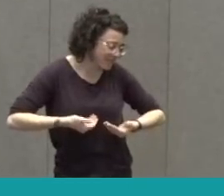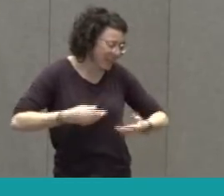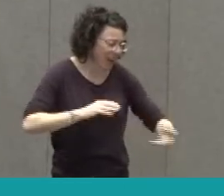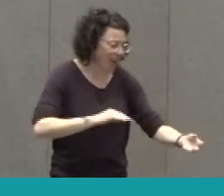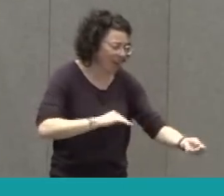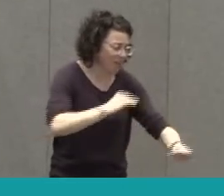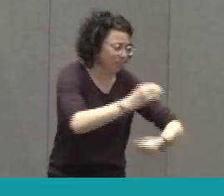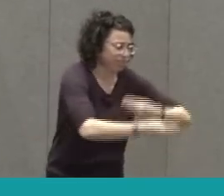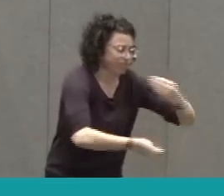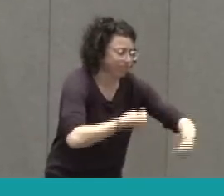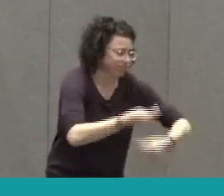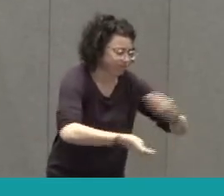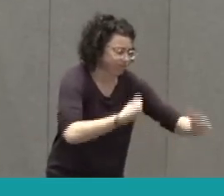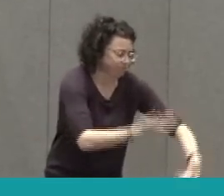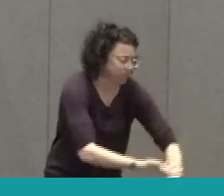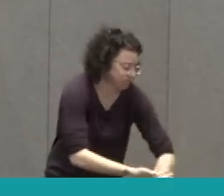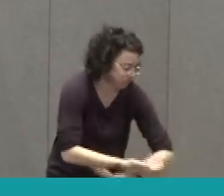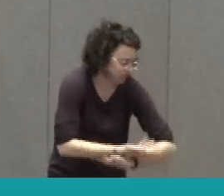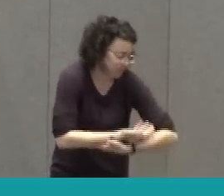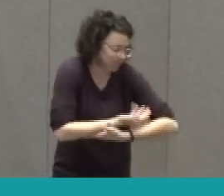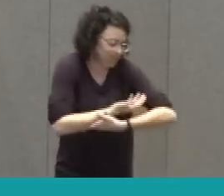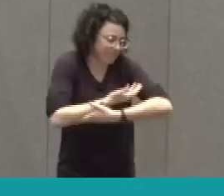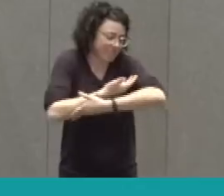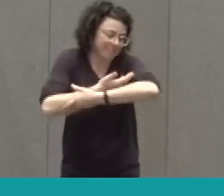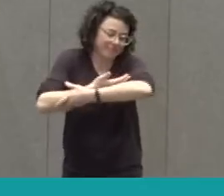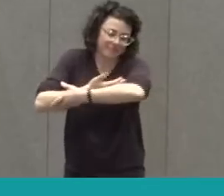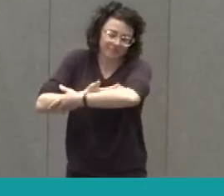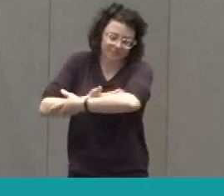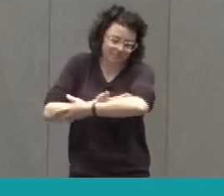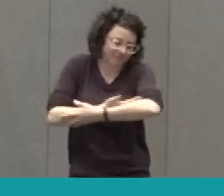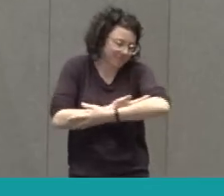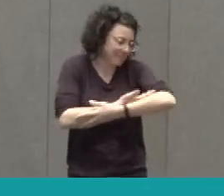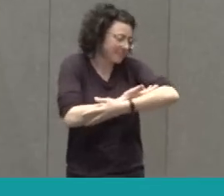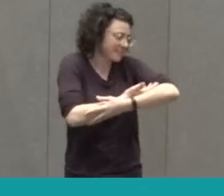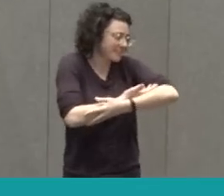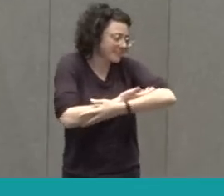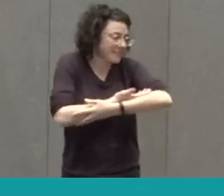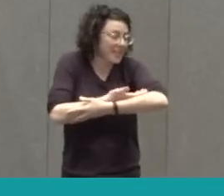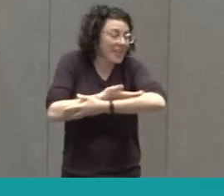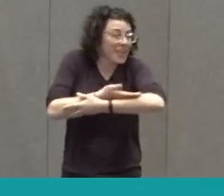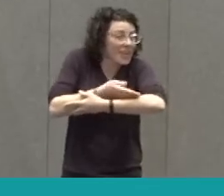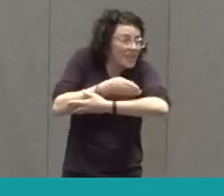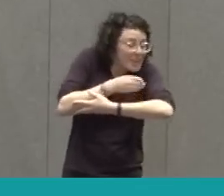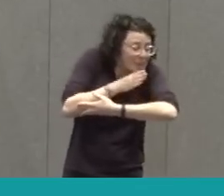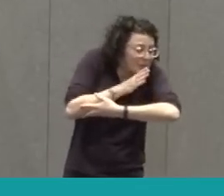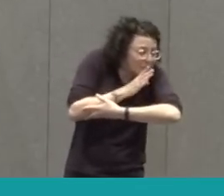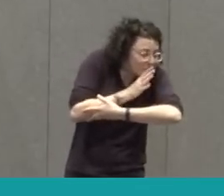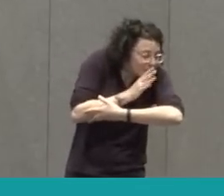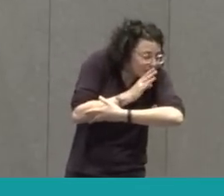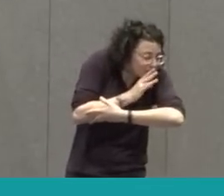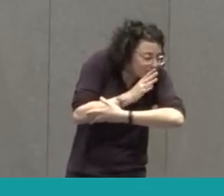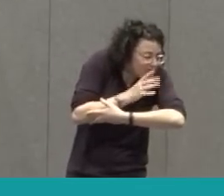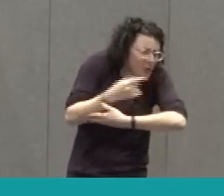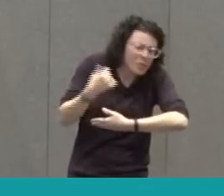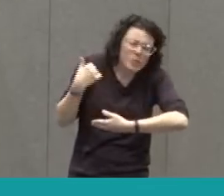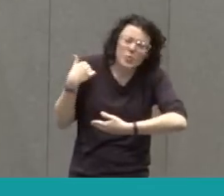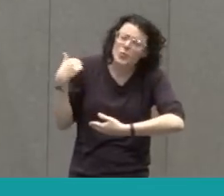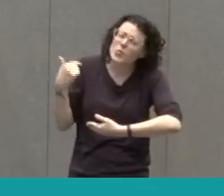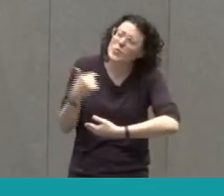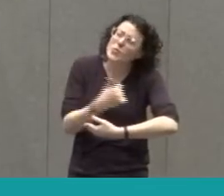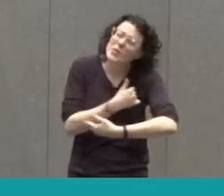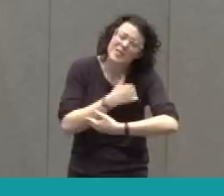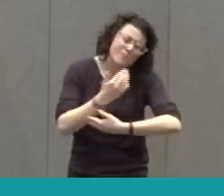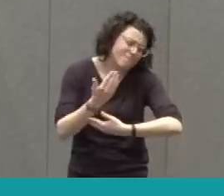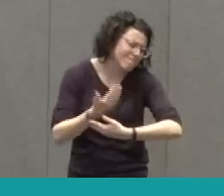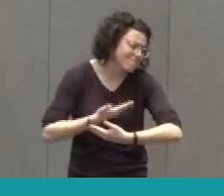held you close, they whispered into your open, curving ear, "We are so glad you've